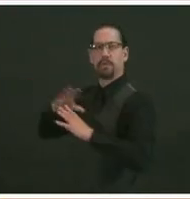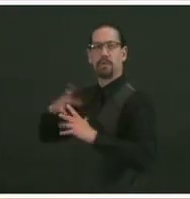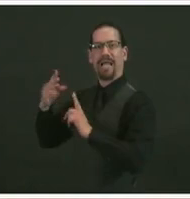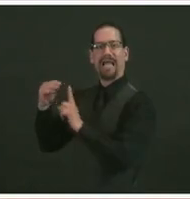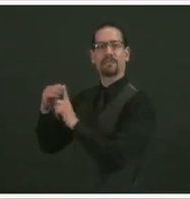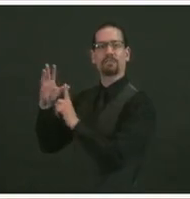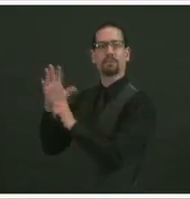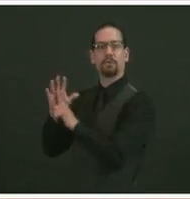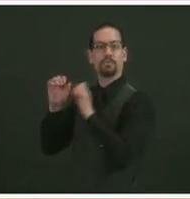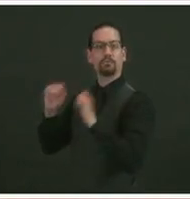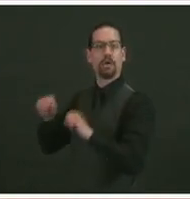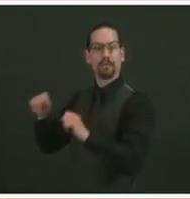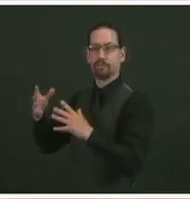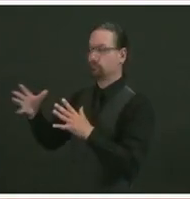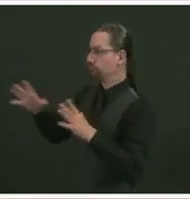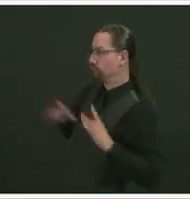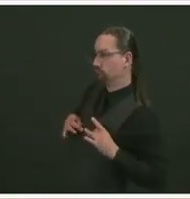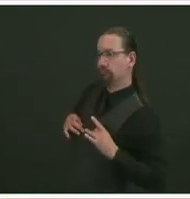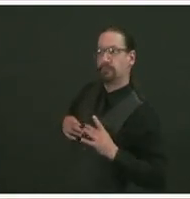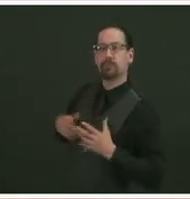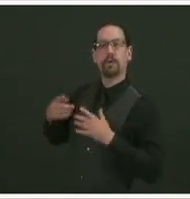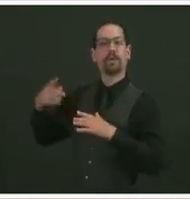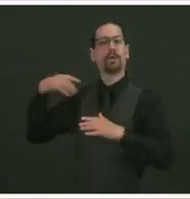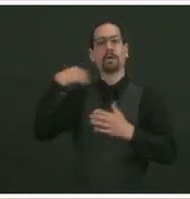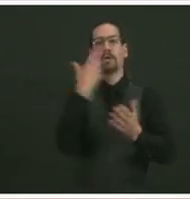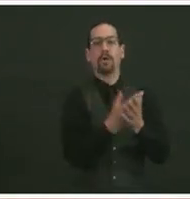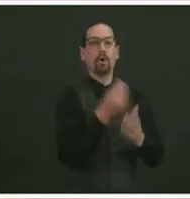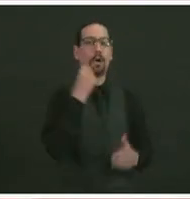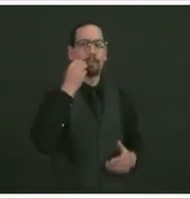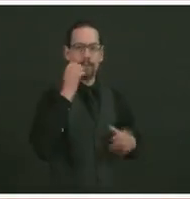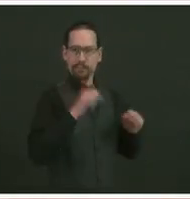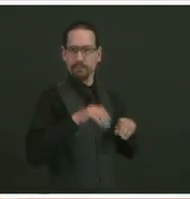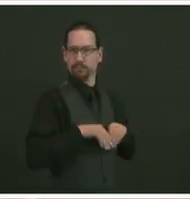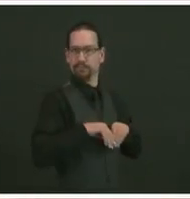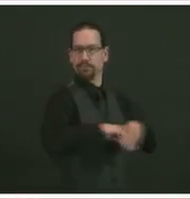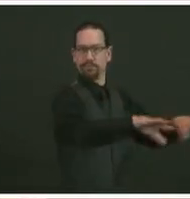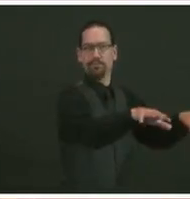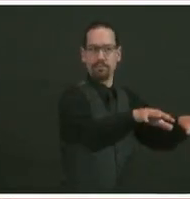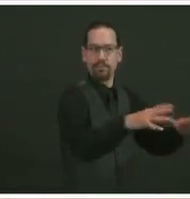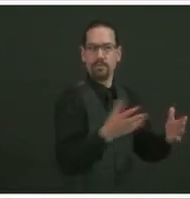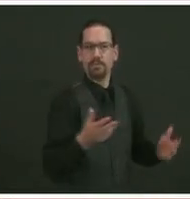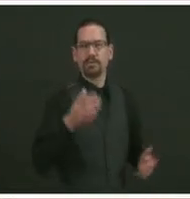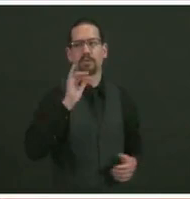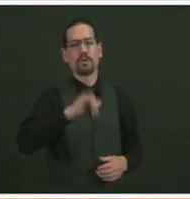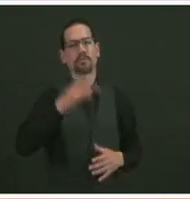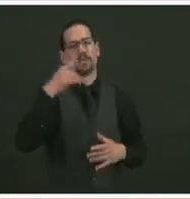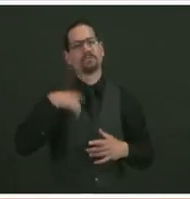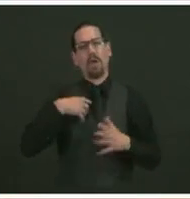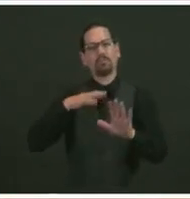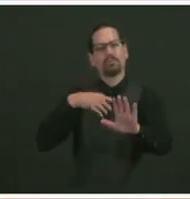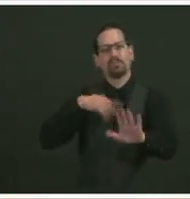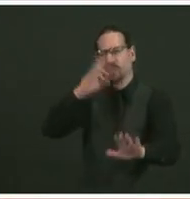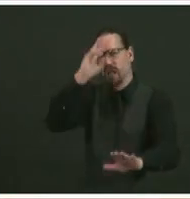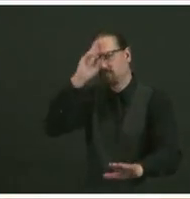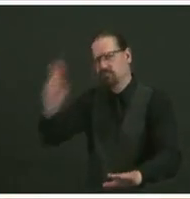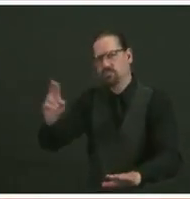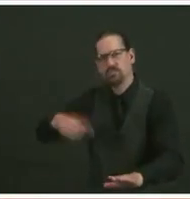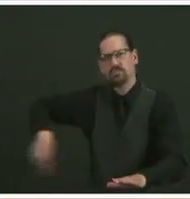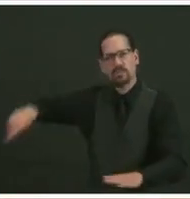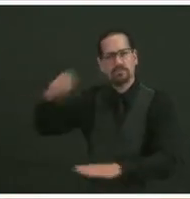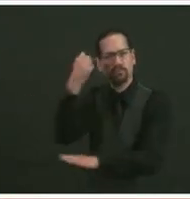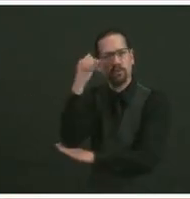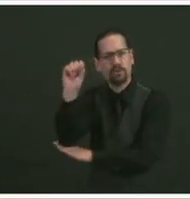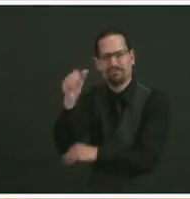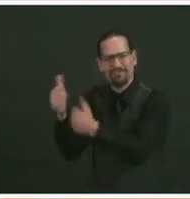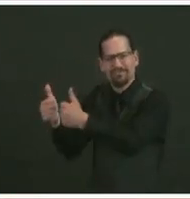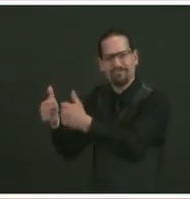going to protest. I support their rights, and I'm just asking them to be socially distanced, wear their masks, and do the best. My whole approach